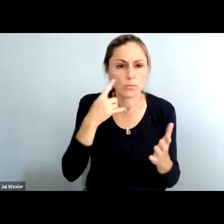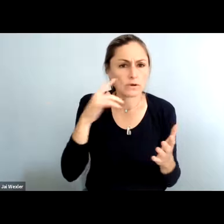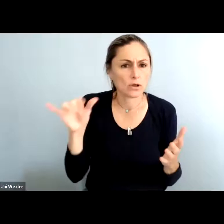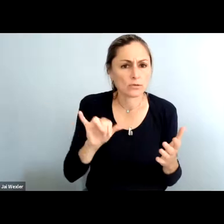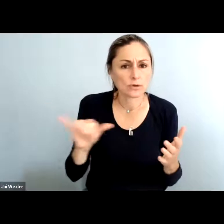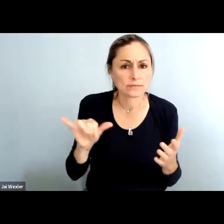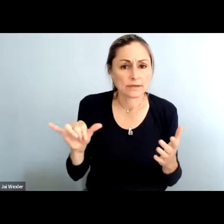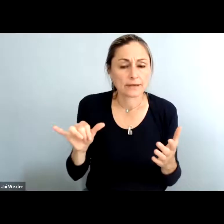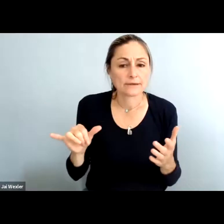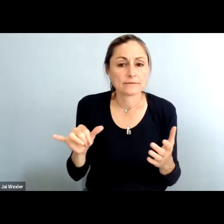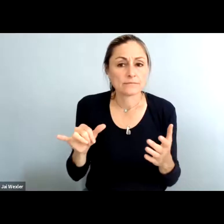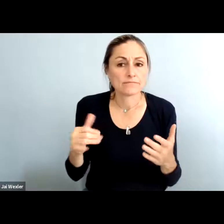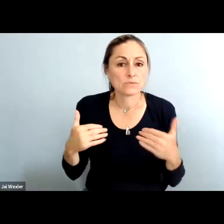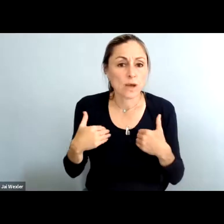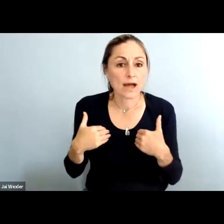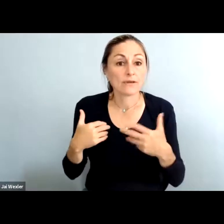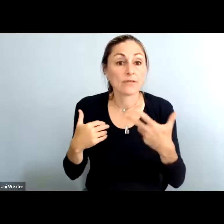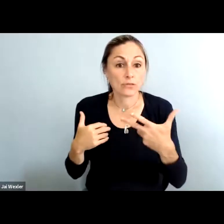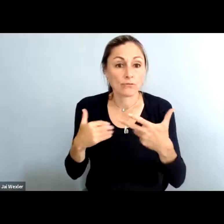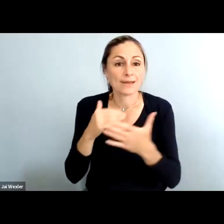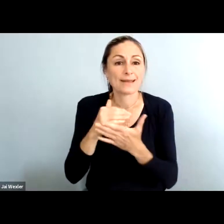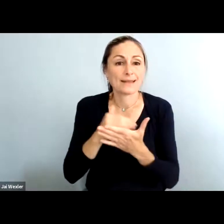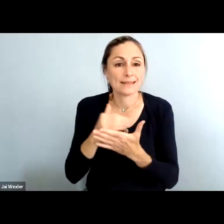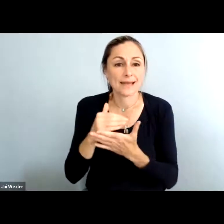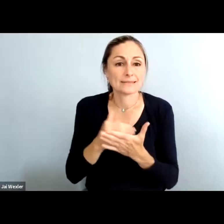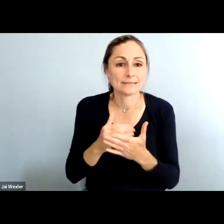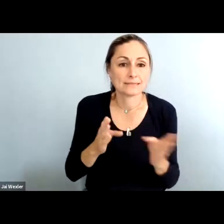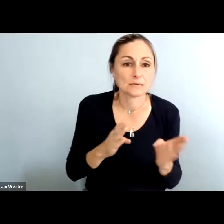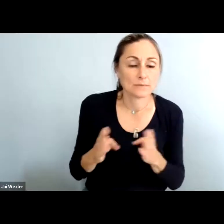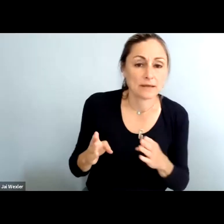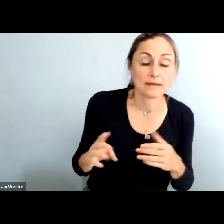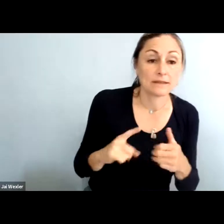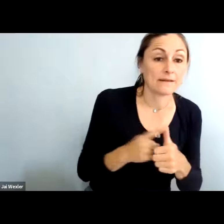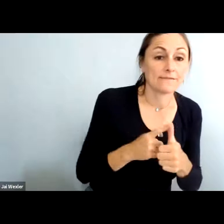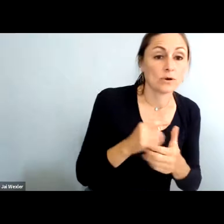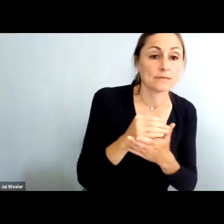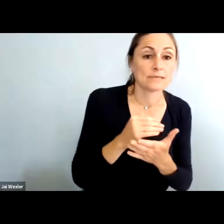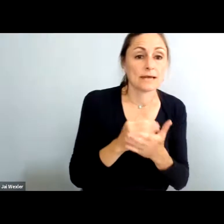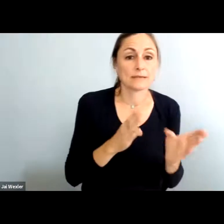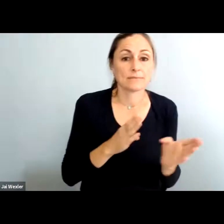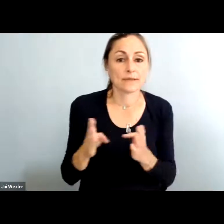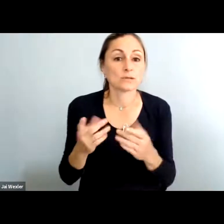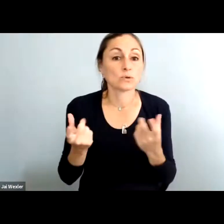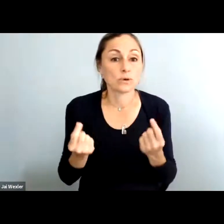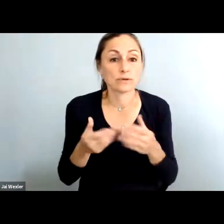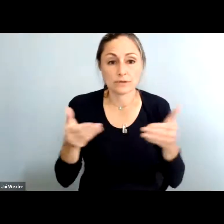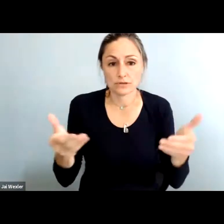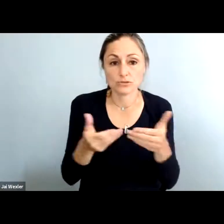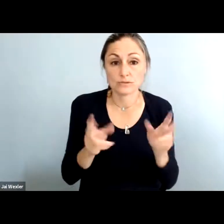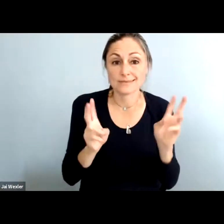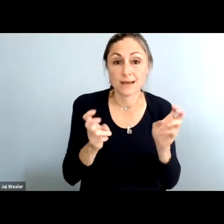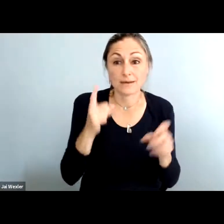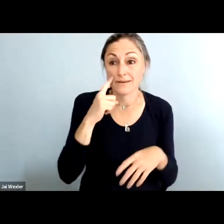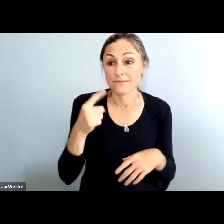is that you have three lesson plans. The first lesson plan, you introduce the topic. And for